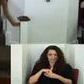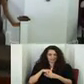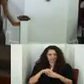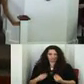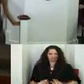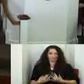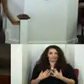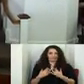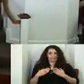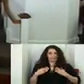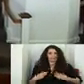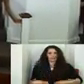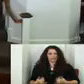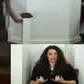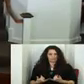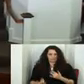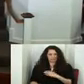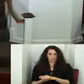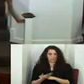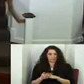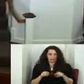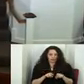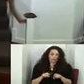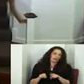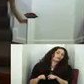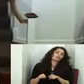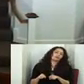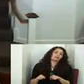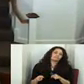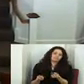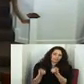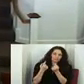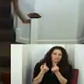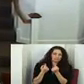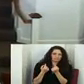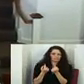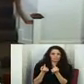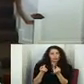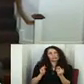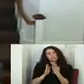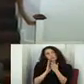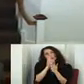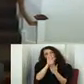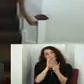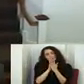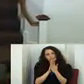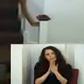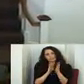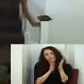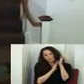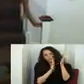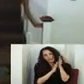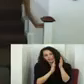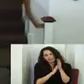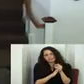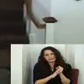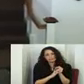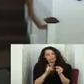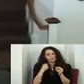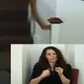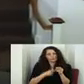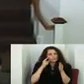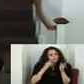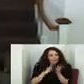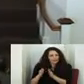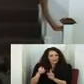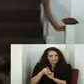this morning. Help us now as we have brought ourselves into your presence, as we have prayed, as we have sung, prepared ourselves,